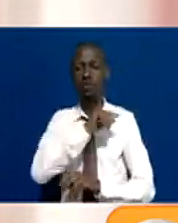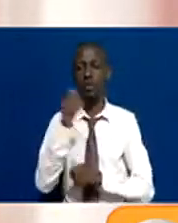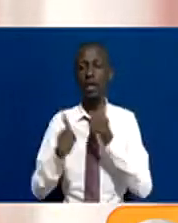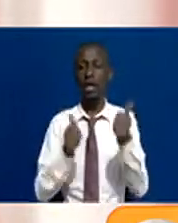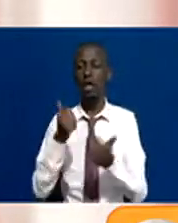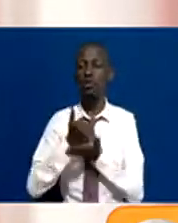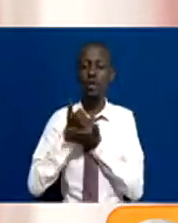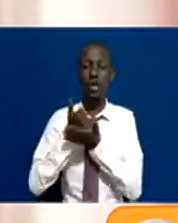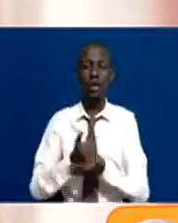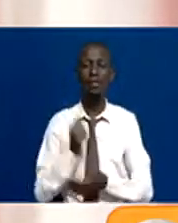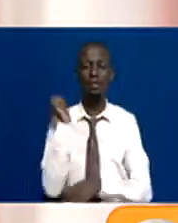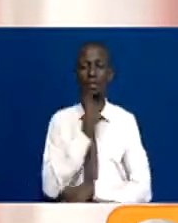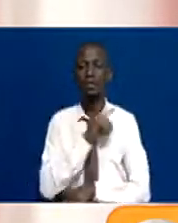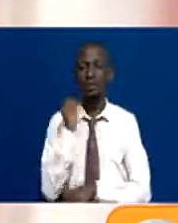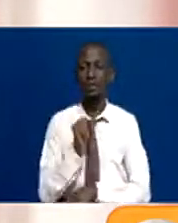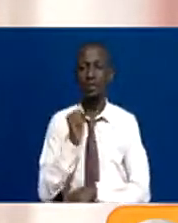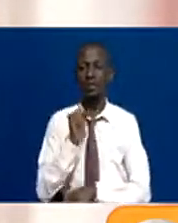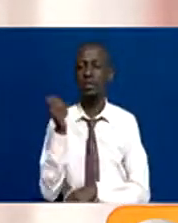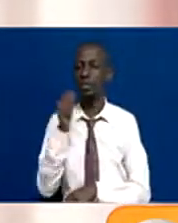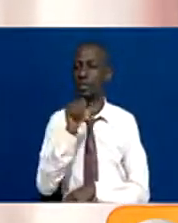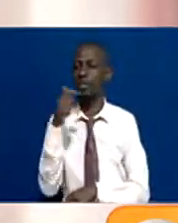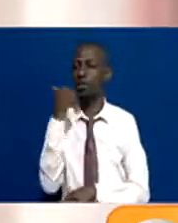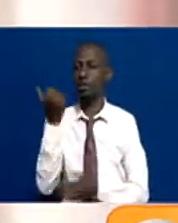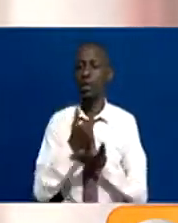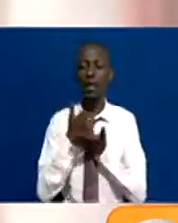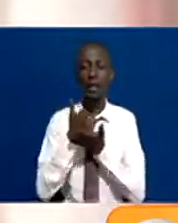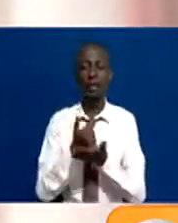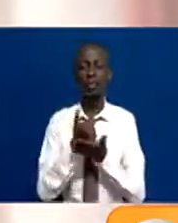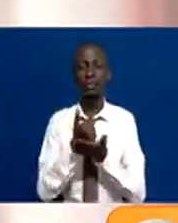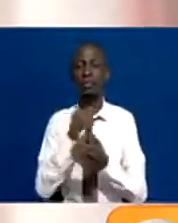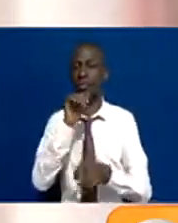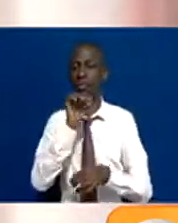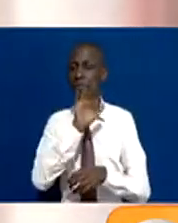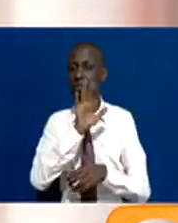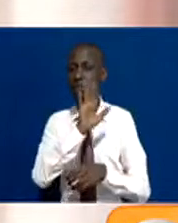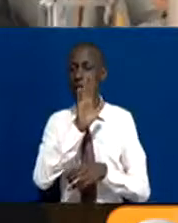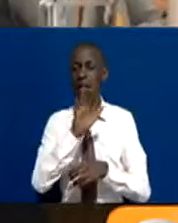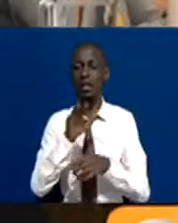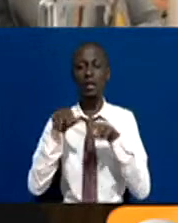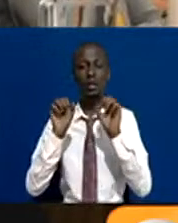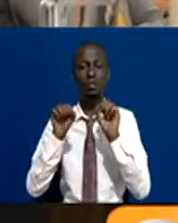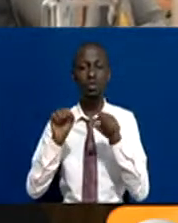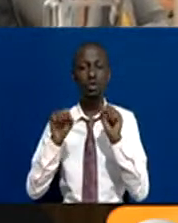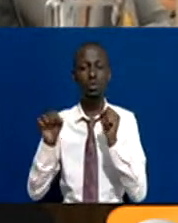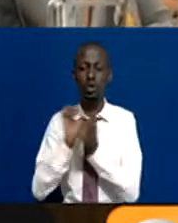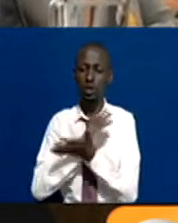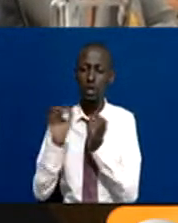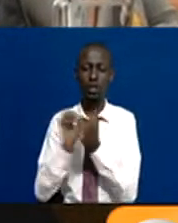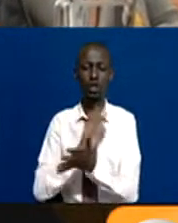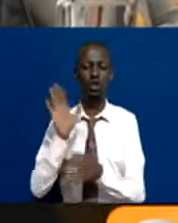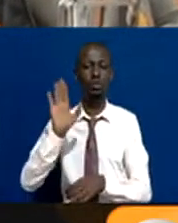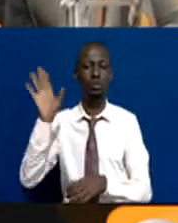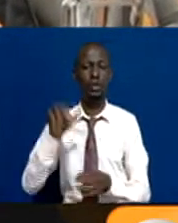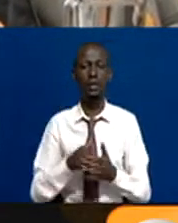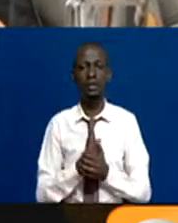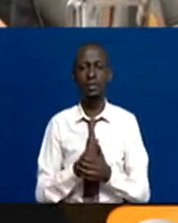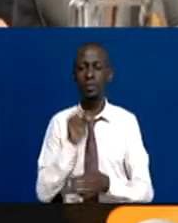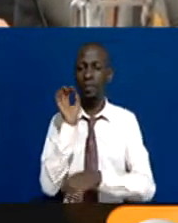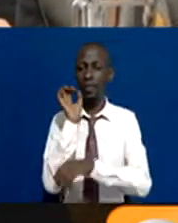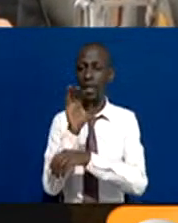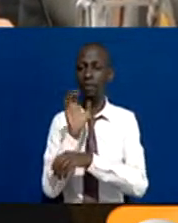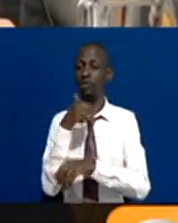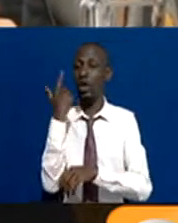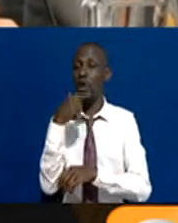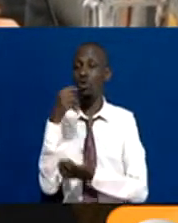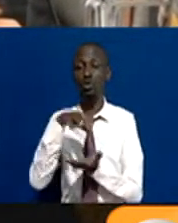him. Anyone else who helped him to try and destroy me. Her only advice to victims in